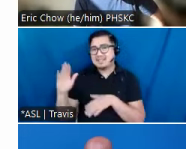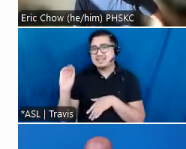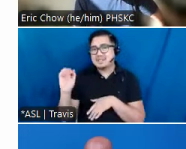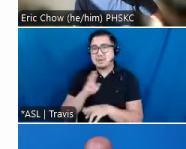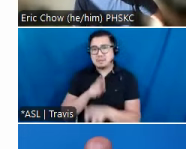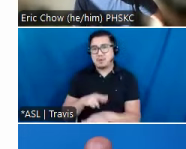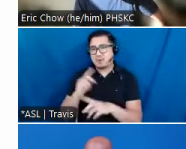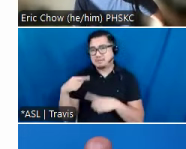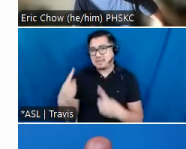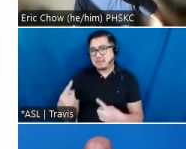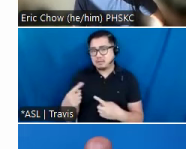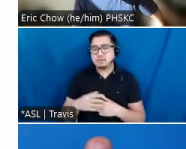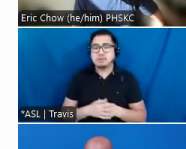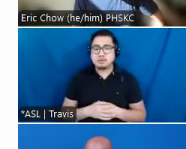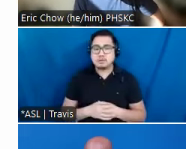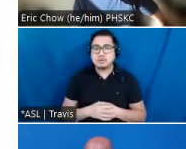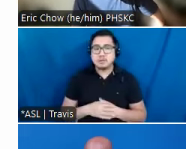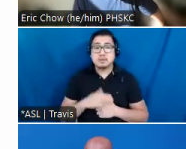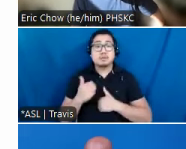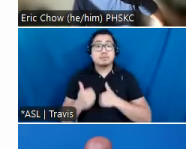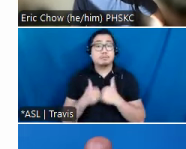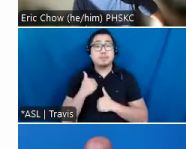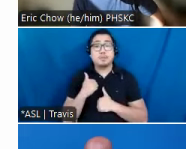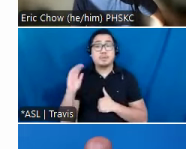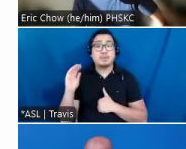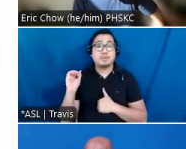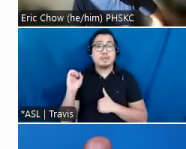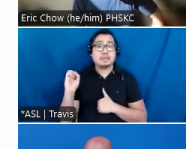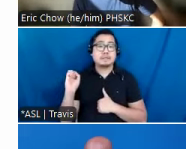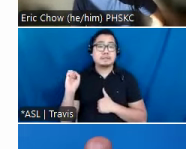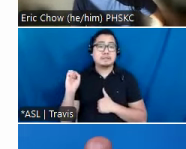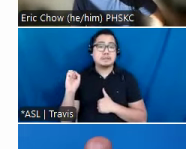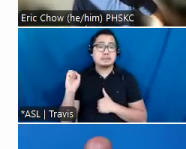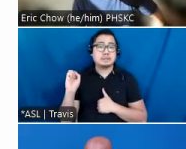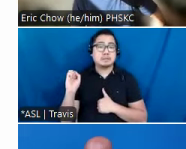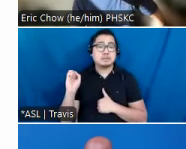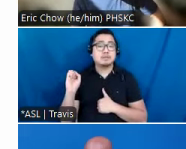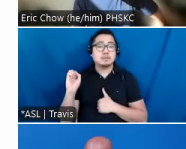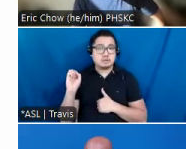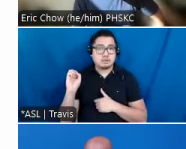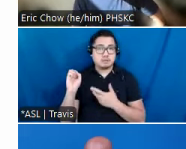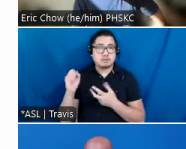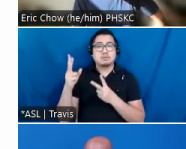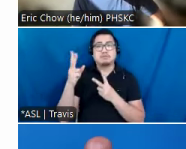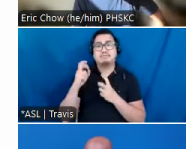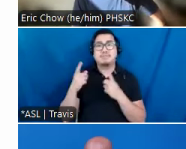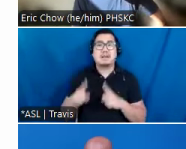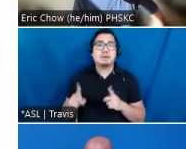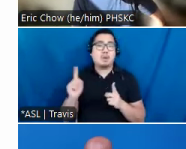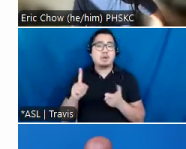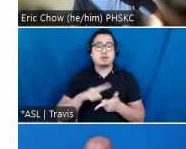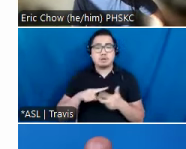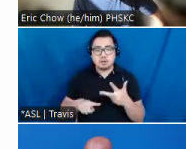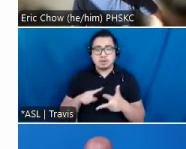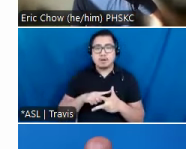so far. Most of these were actually acquired in Florida, Puerto Rico, and the US